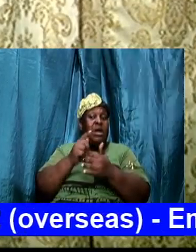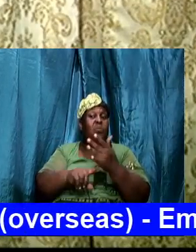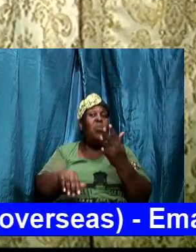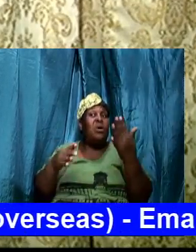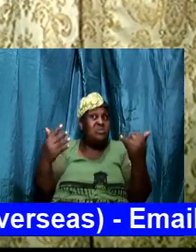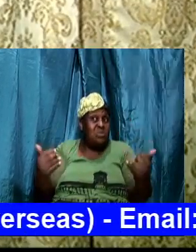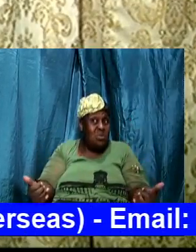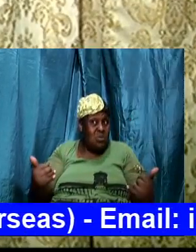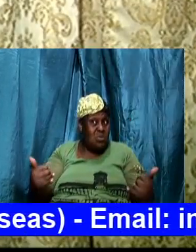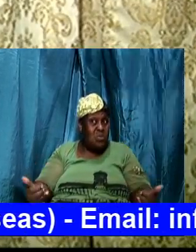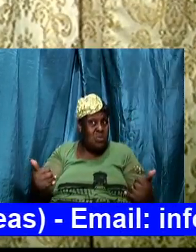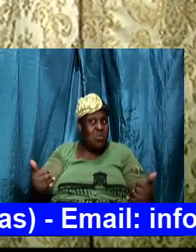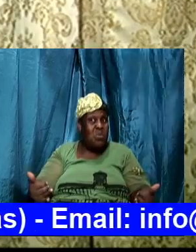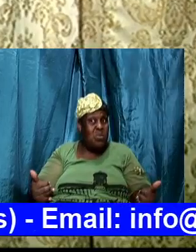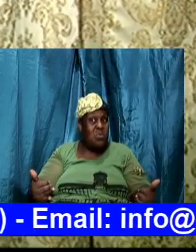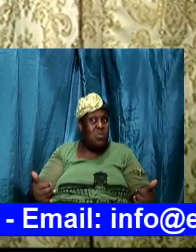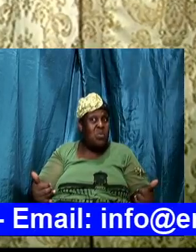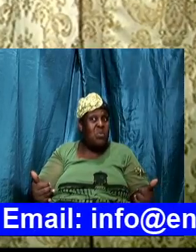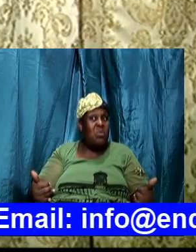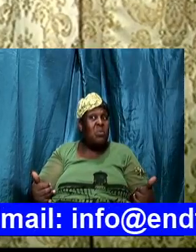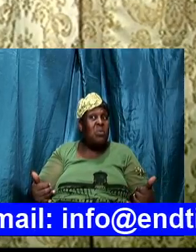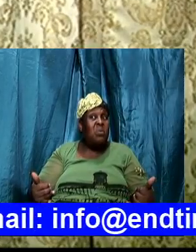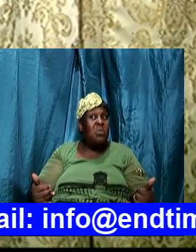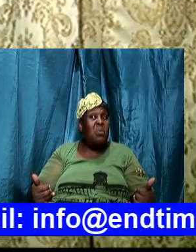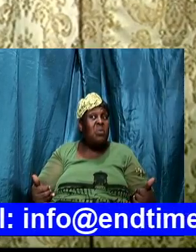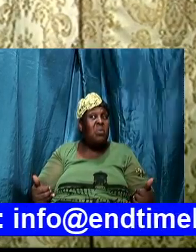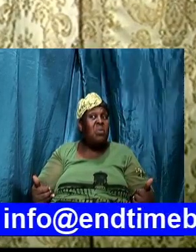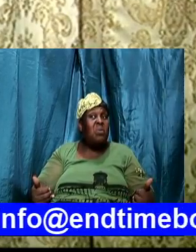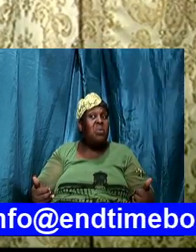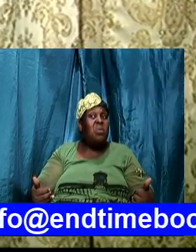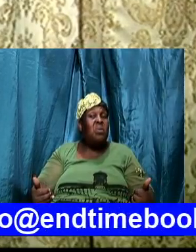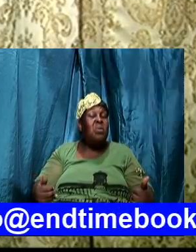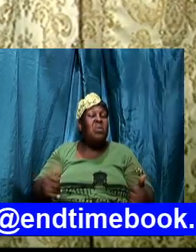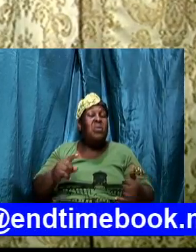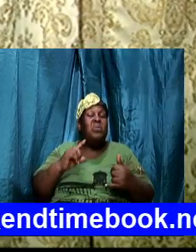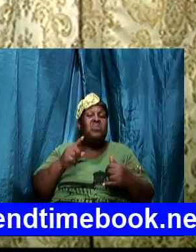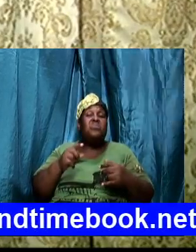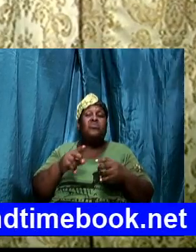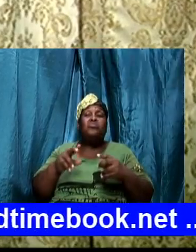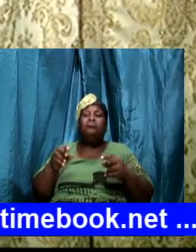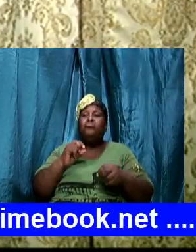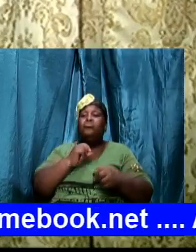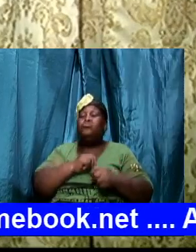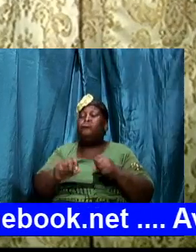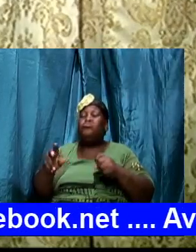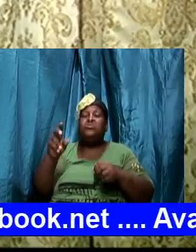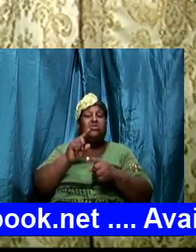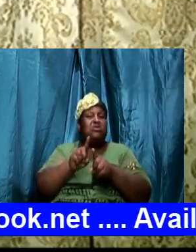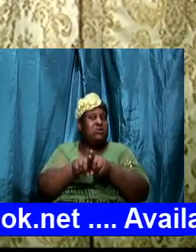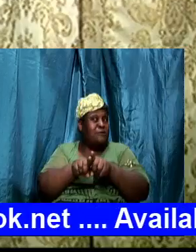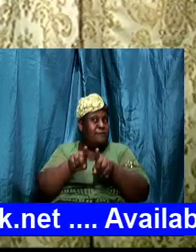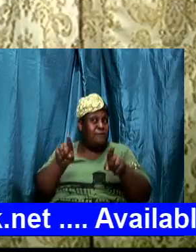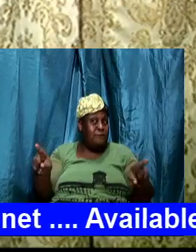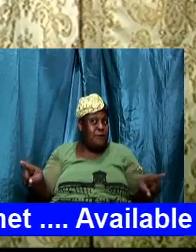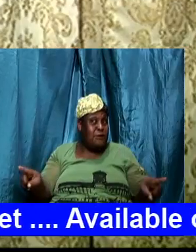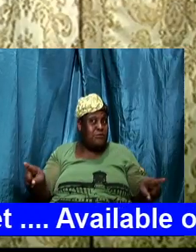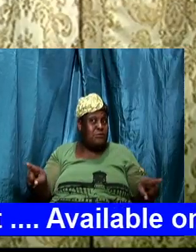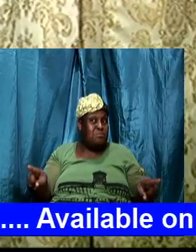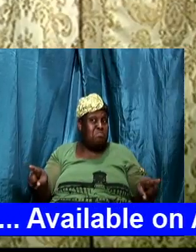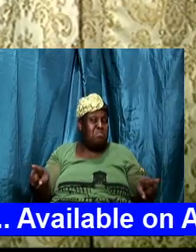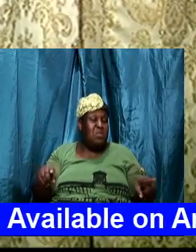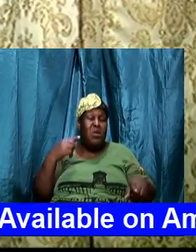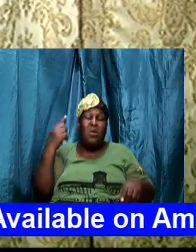at that time is there to be passed on is going to be totally different. That is what always